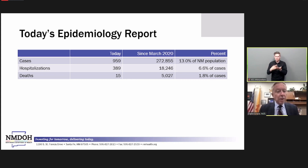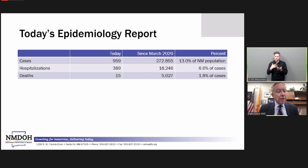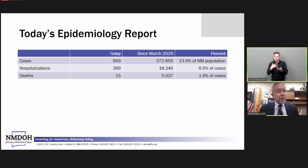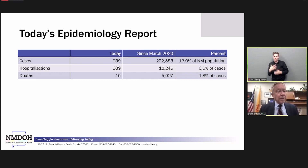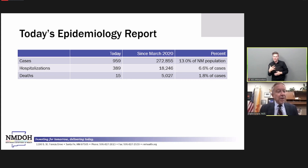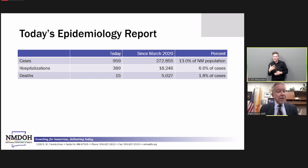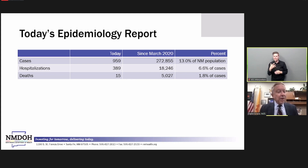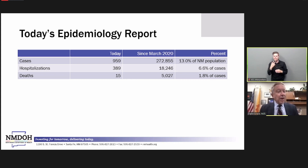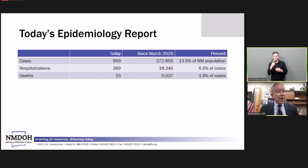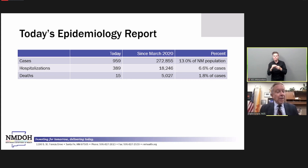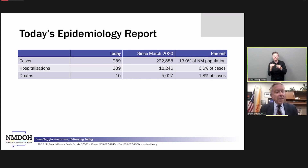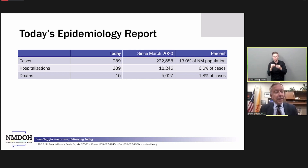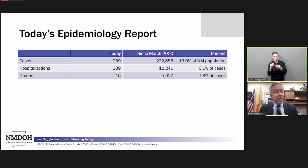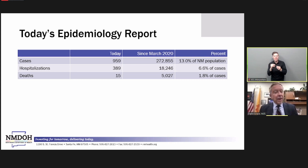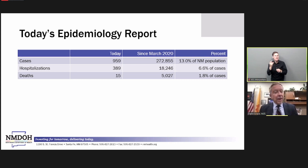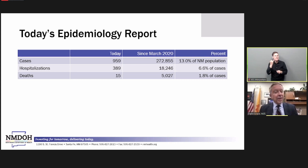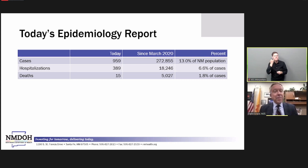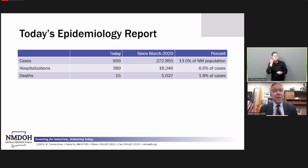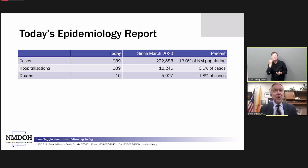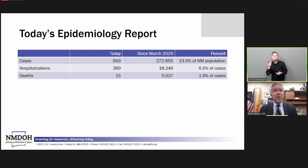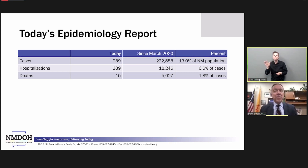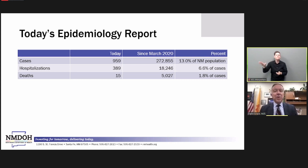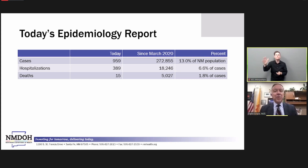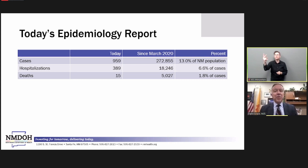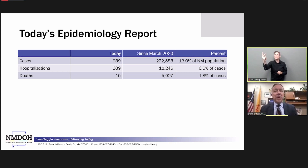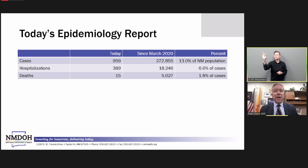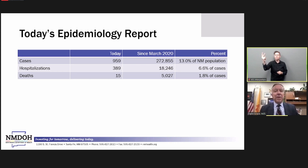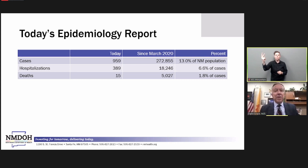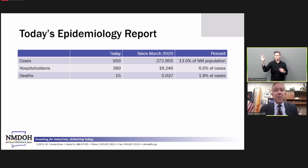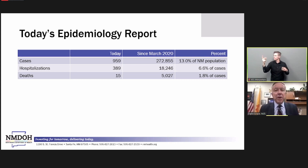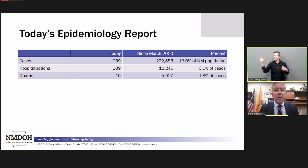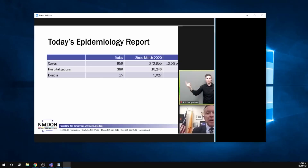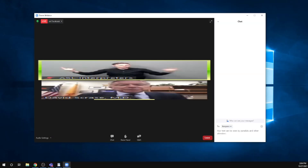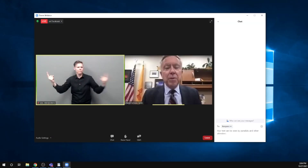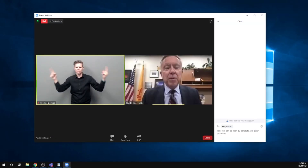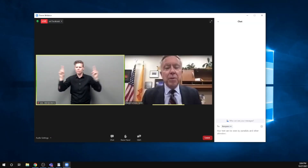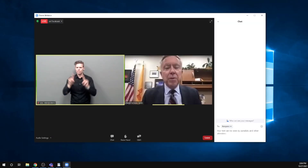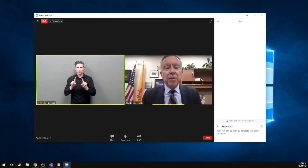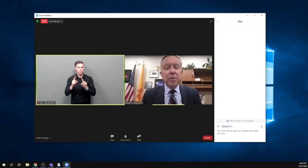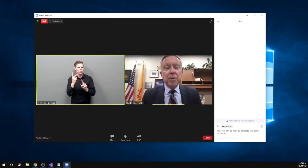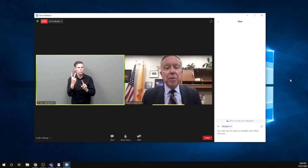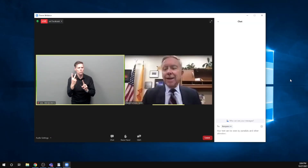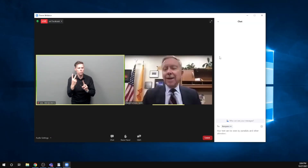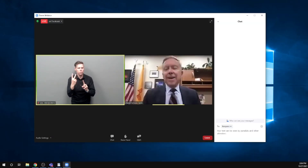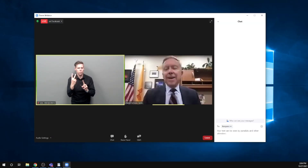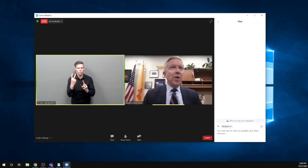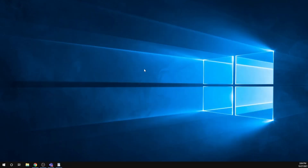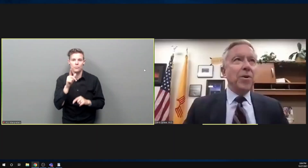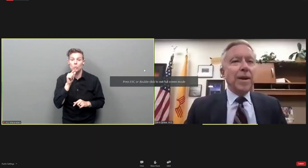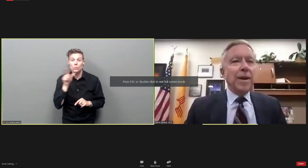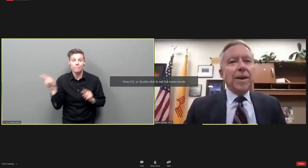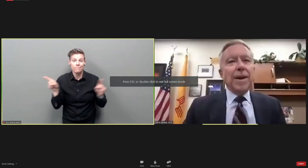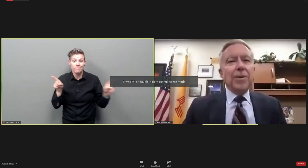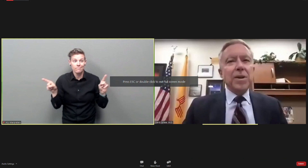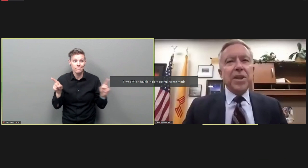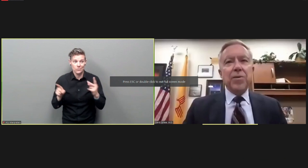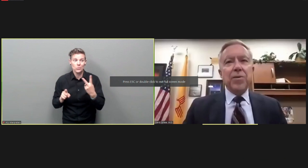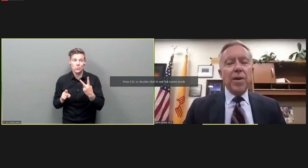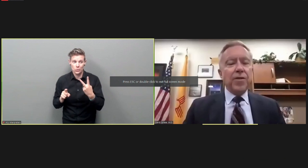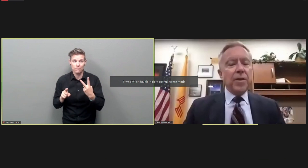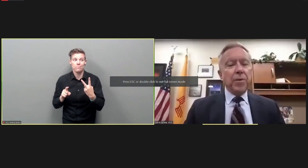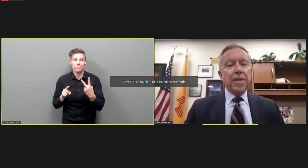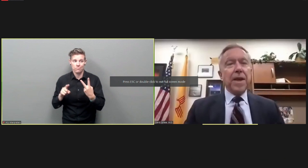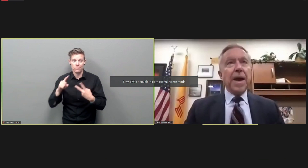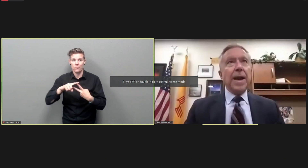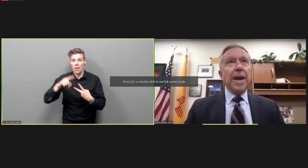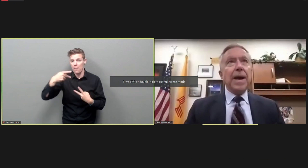people to be here to update New Mexico and what's going on with COVID, it would be Aaron and Christine Ross.